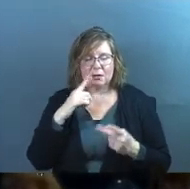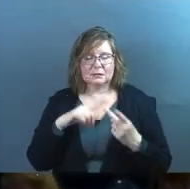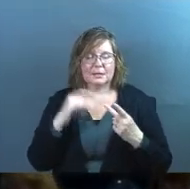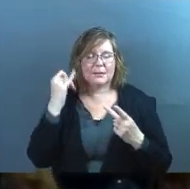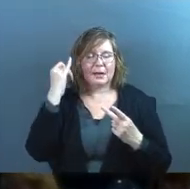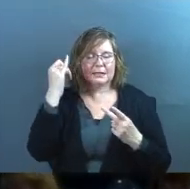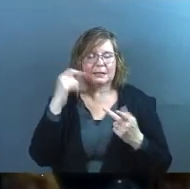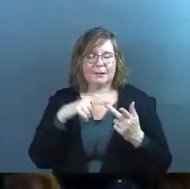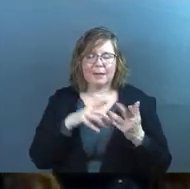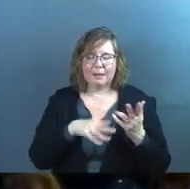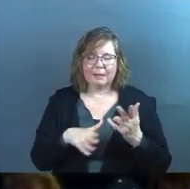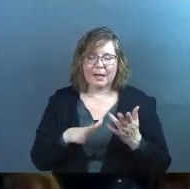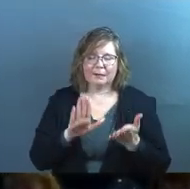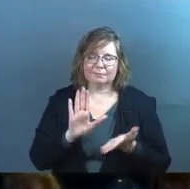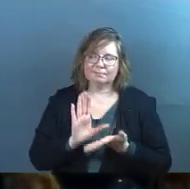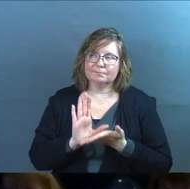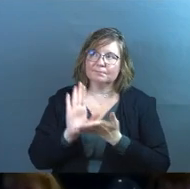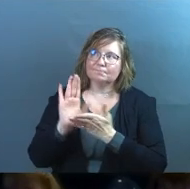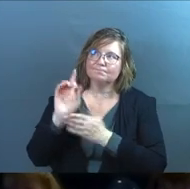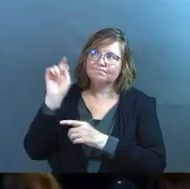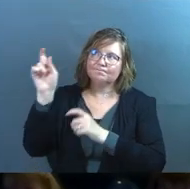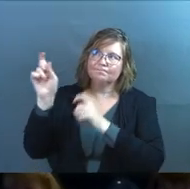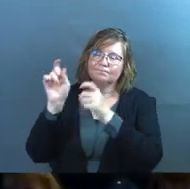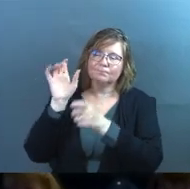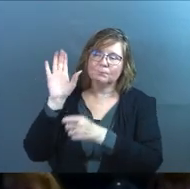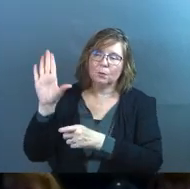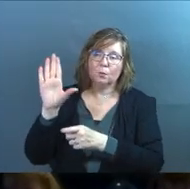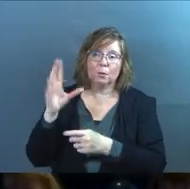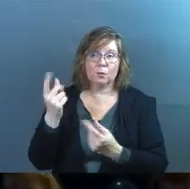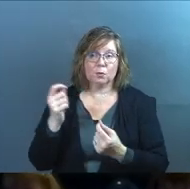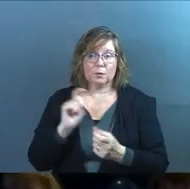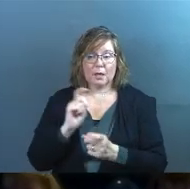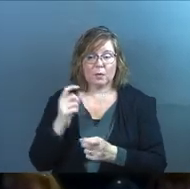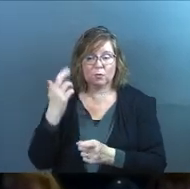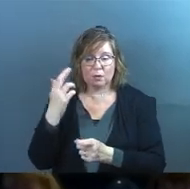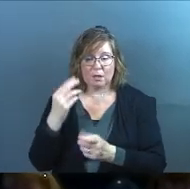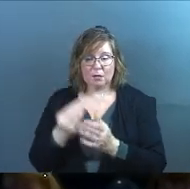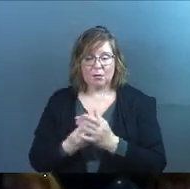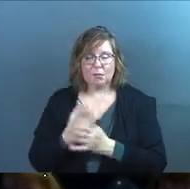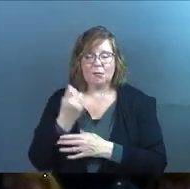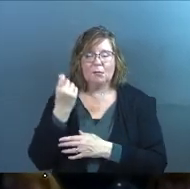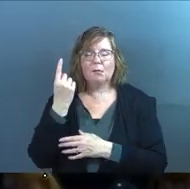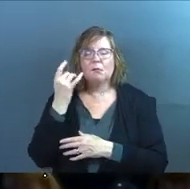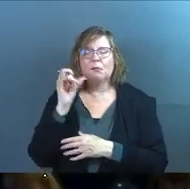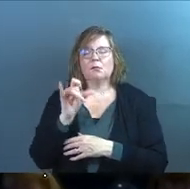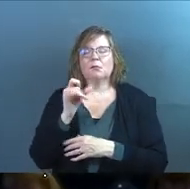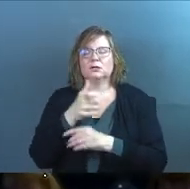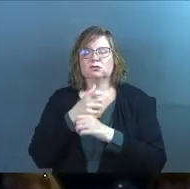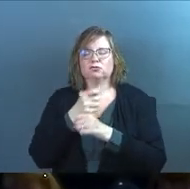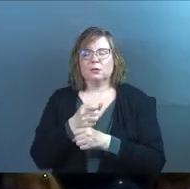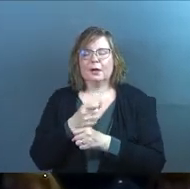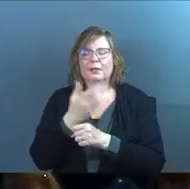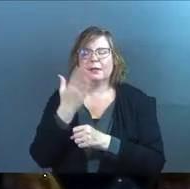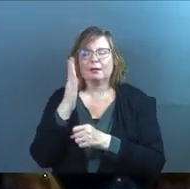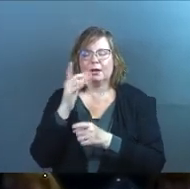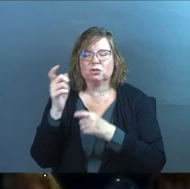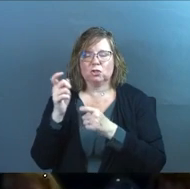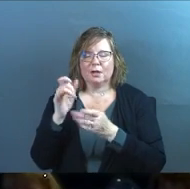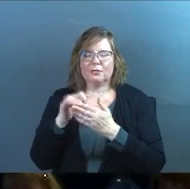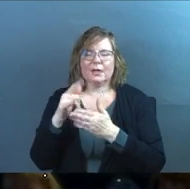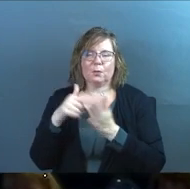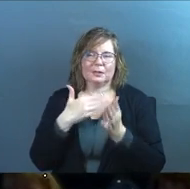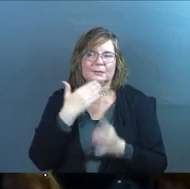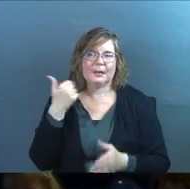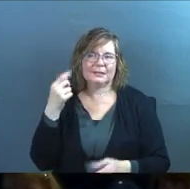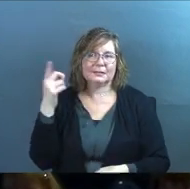my plans, they are yours, God. And when we do that, we realize and we grow in the understanding and the trust that God is in charge, and that is